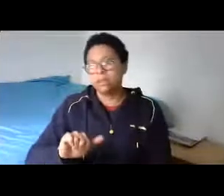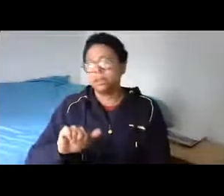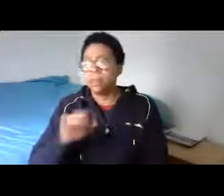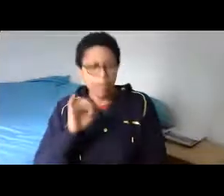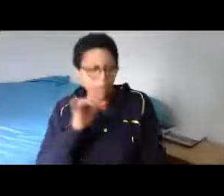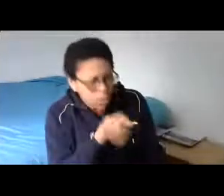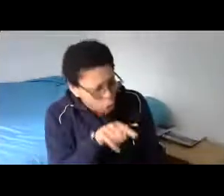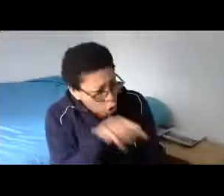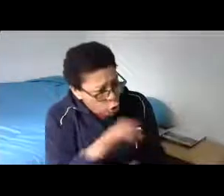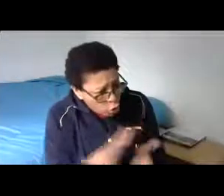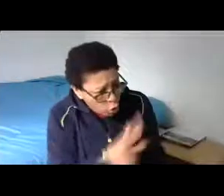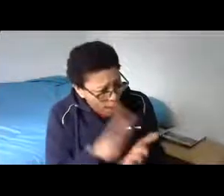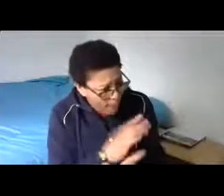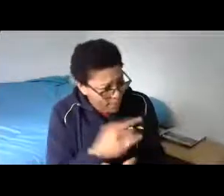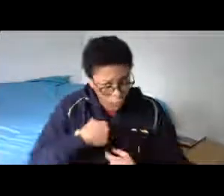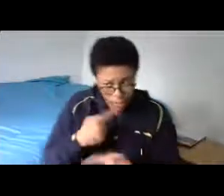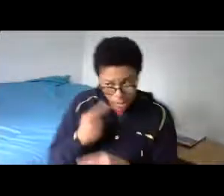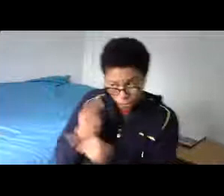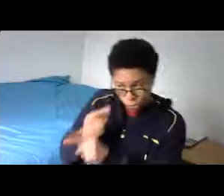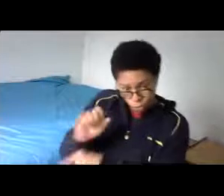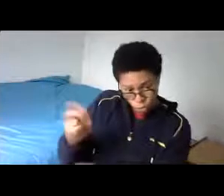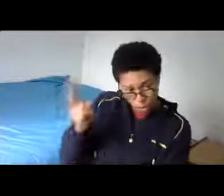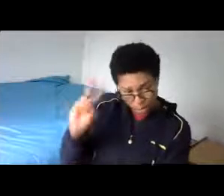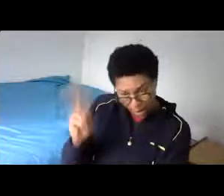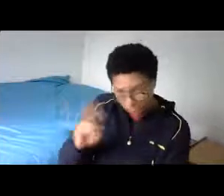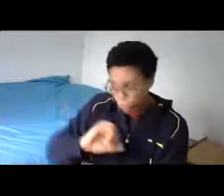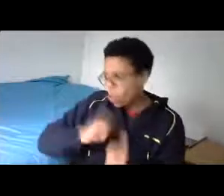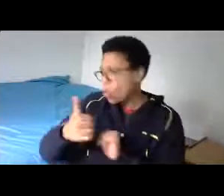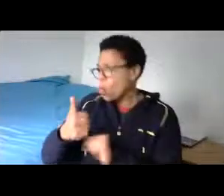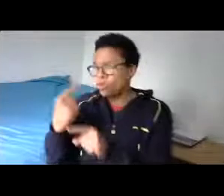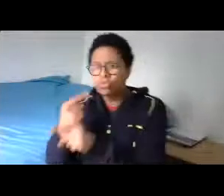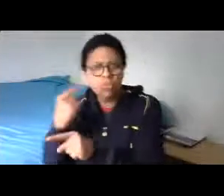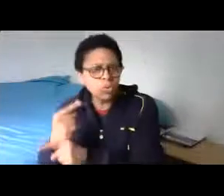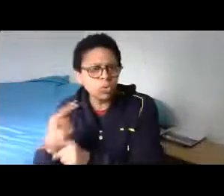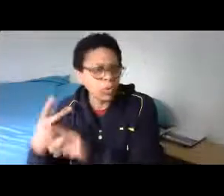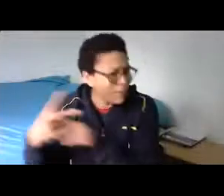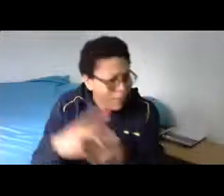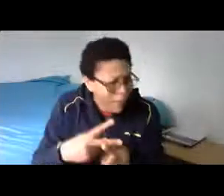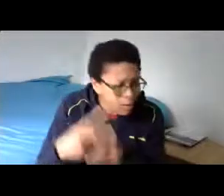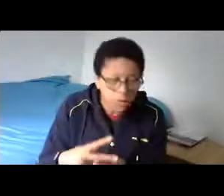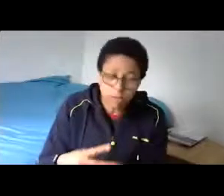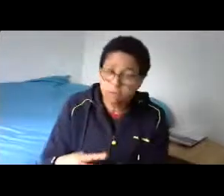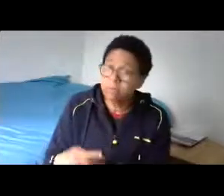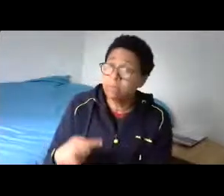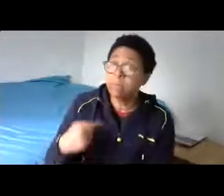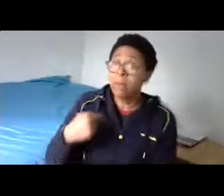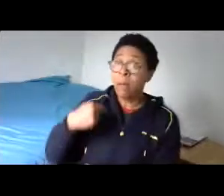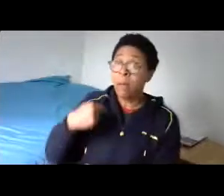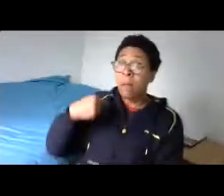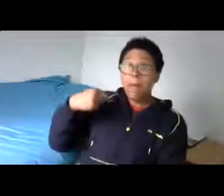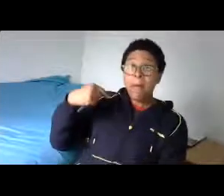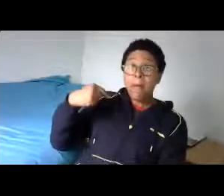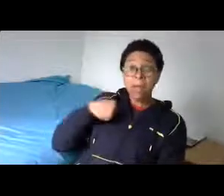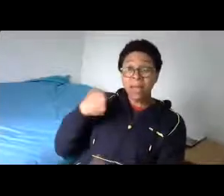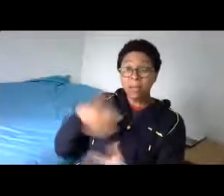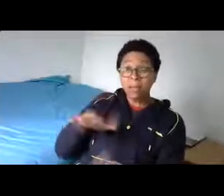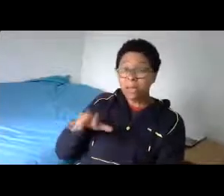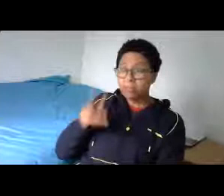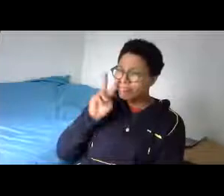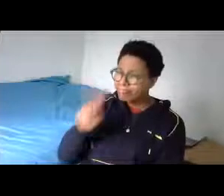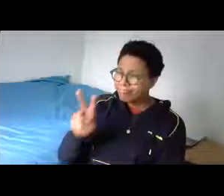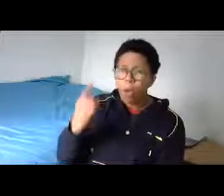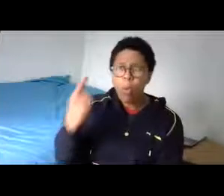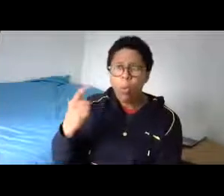this. I came across situation, one local authority in London, they demand speaking to PAs, personal assistants, for